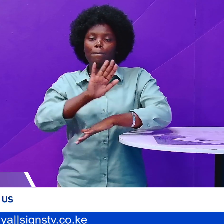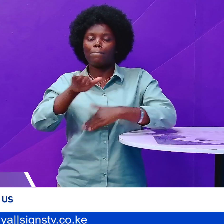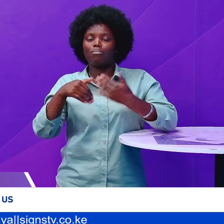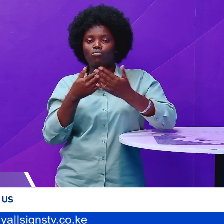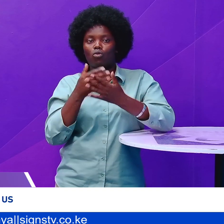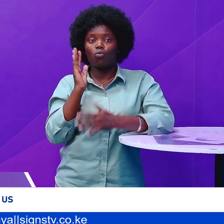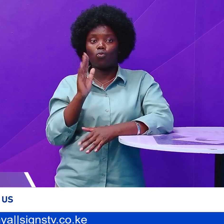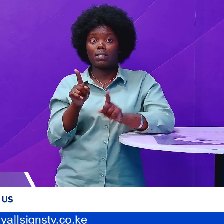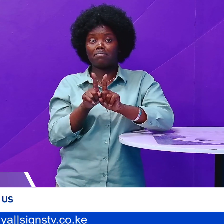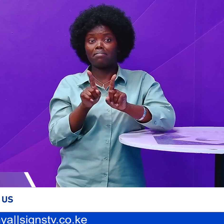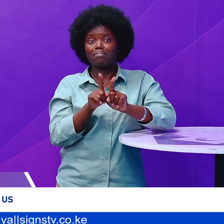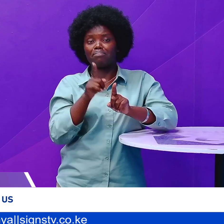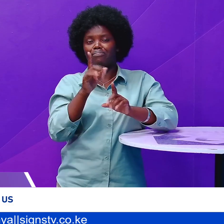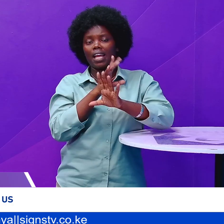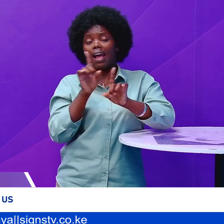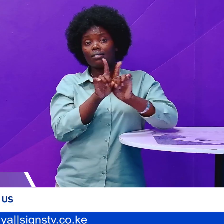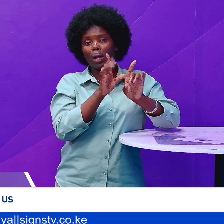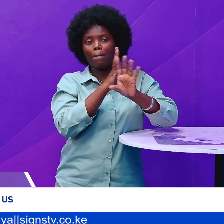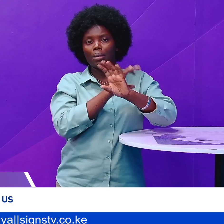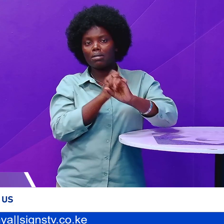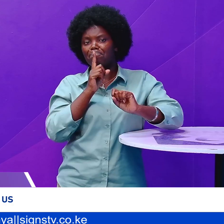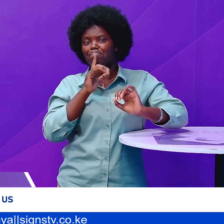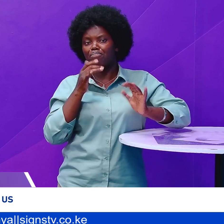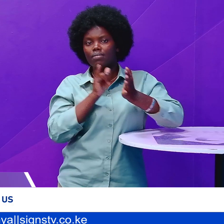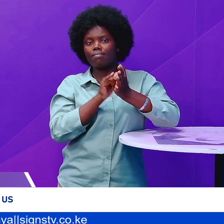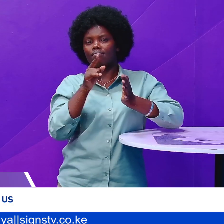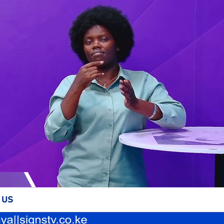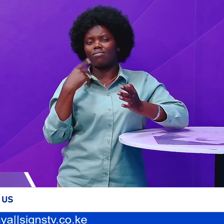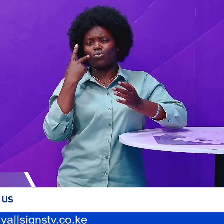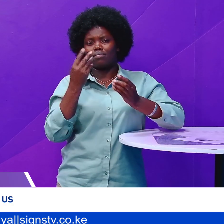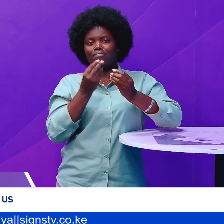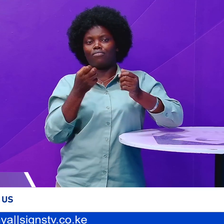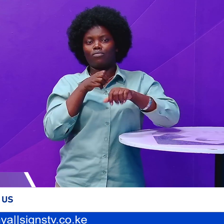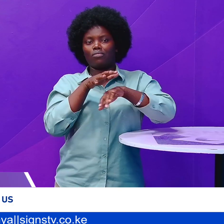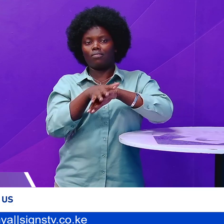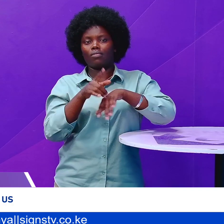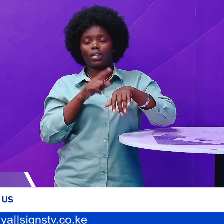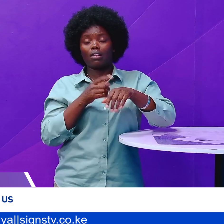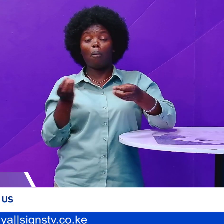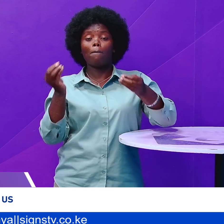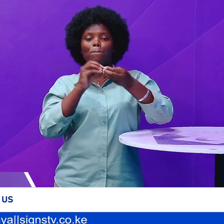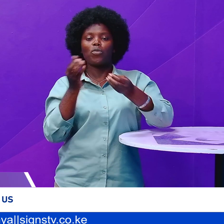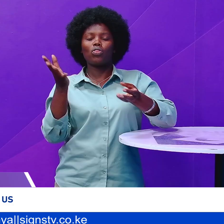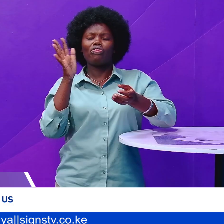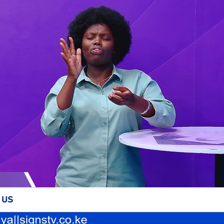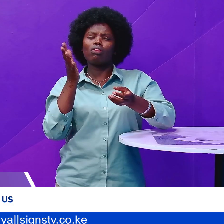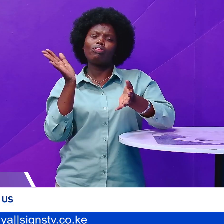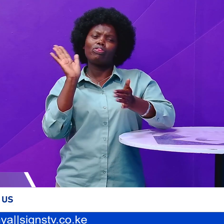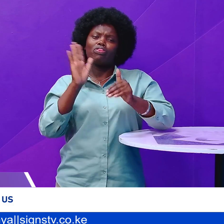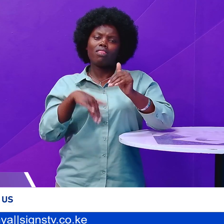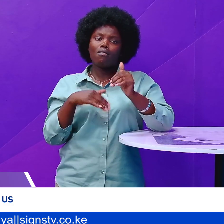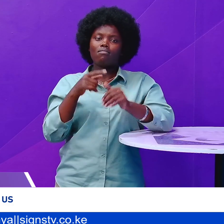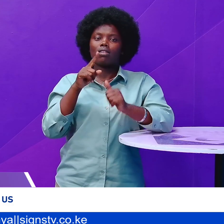be compelled to refund all illegally acquired funds. The head of state made